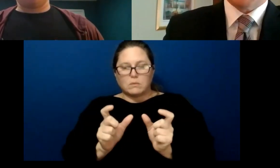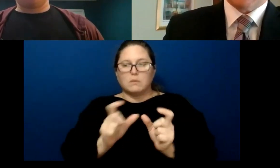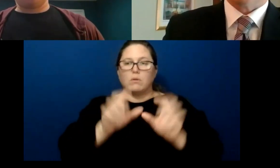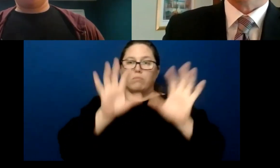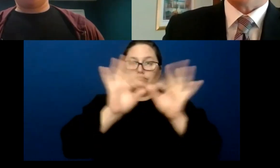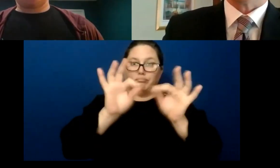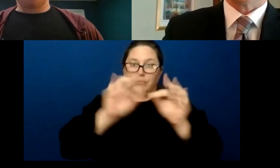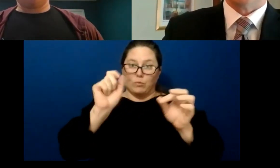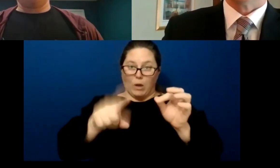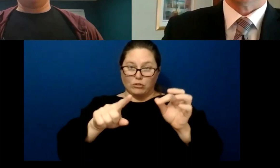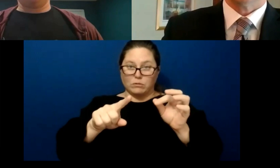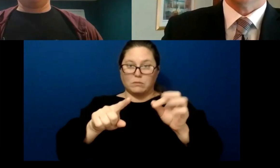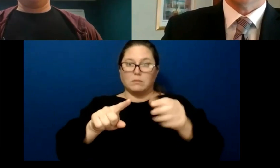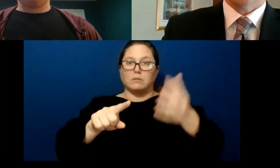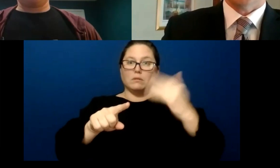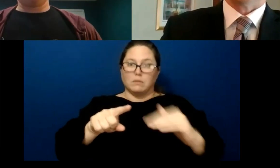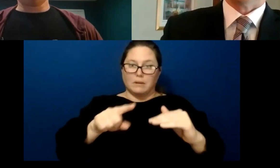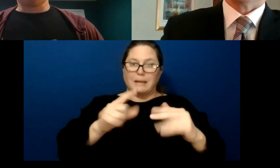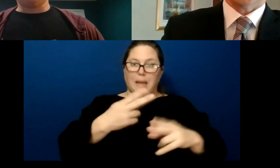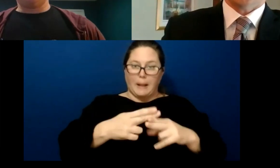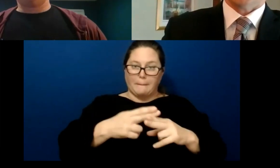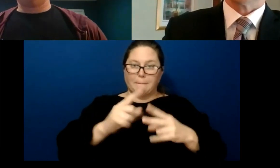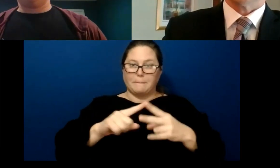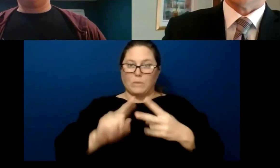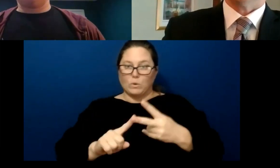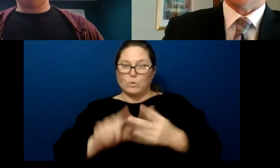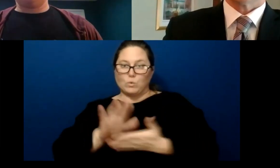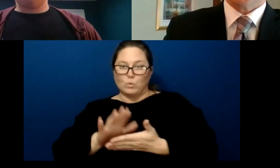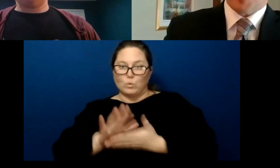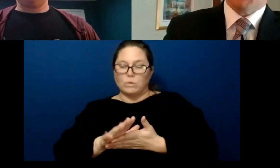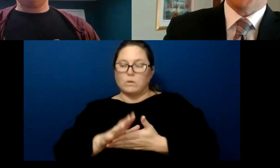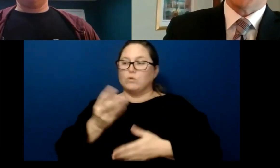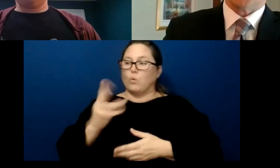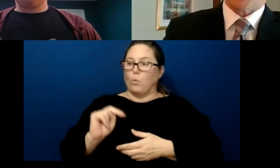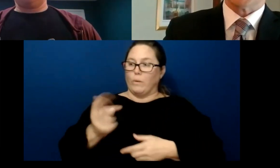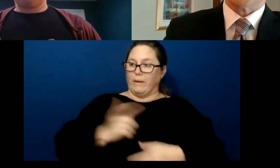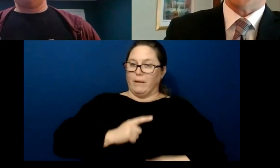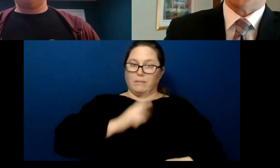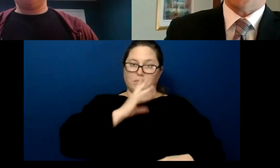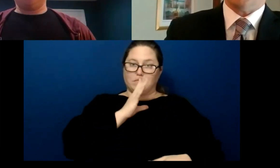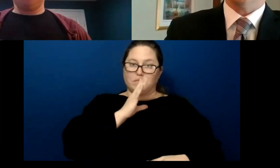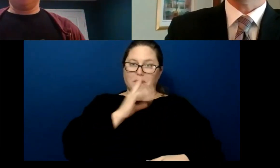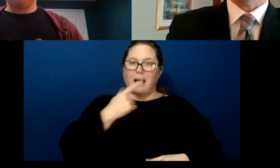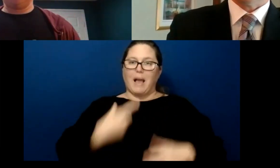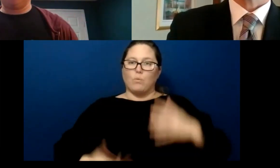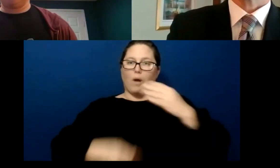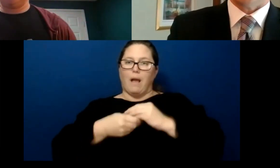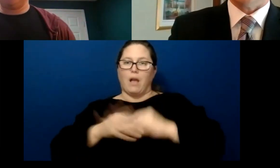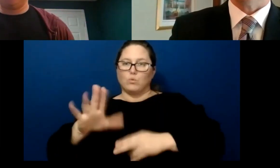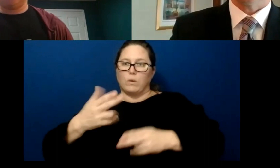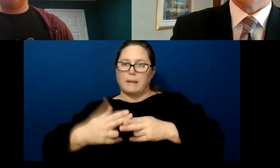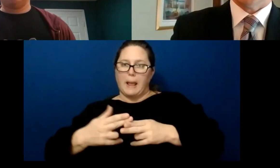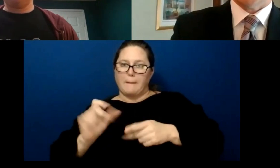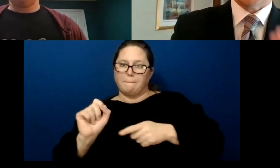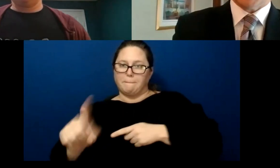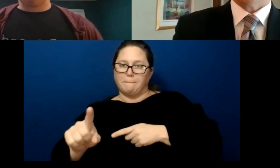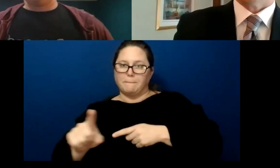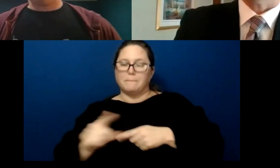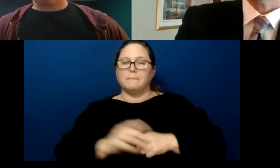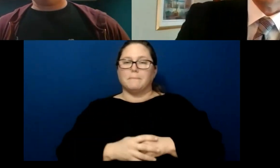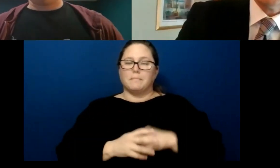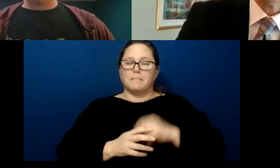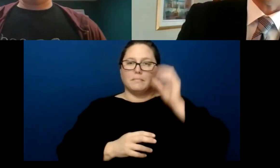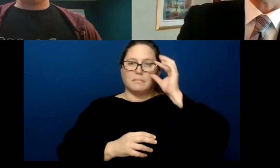and the school, so we can give proper credit when I ask the questions out loud. So start to put your questions for Paul in the chat.